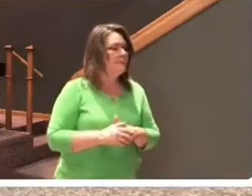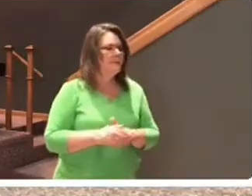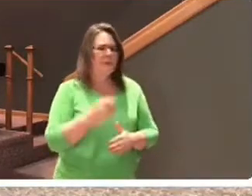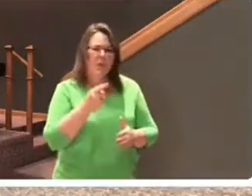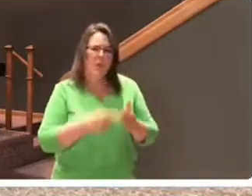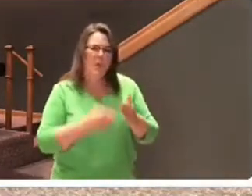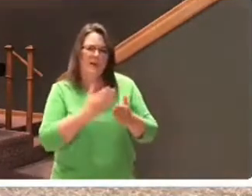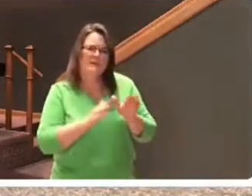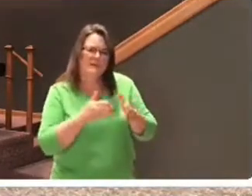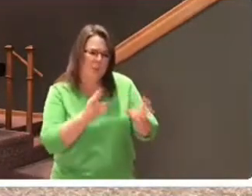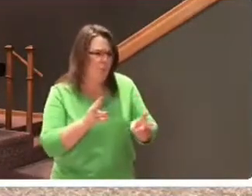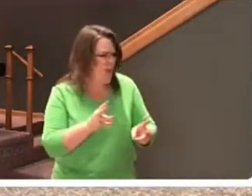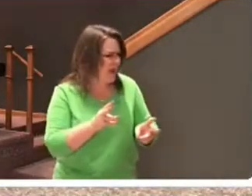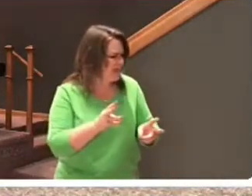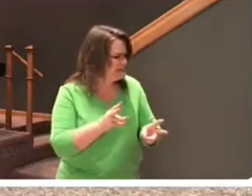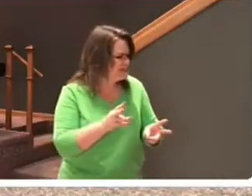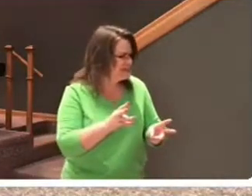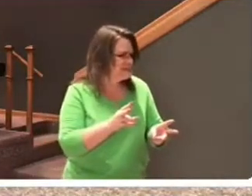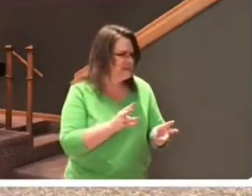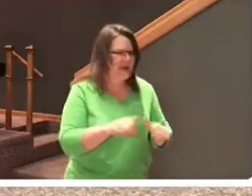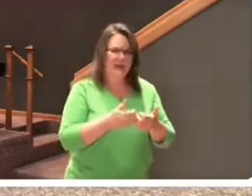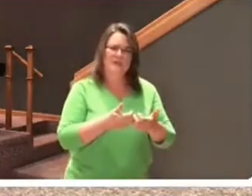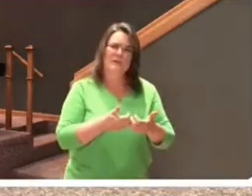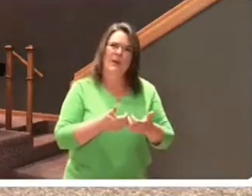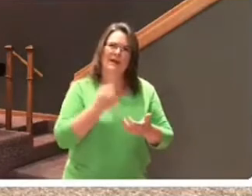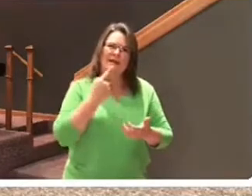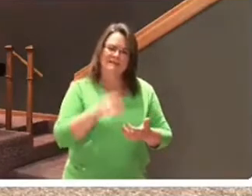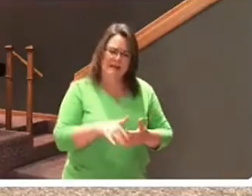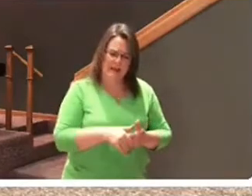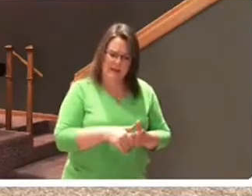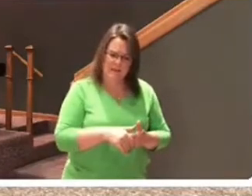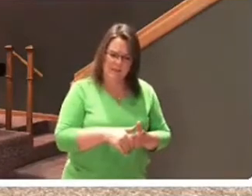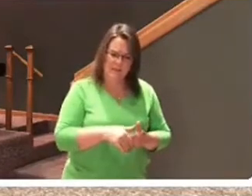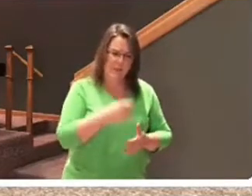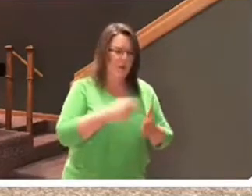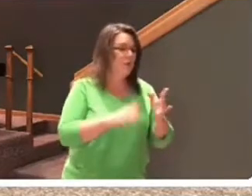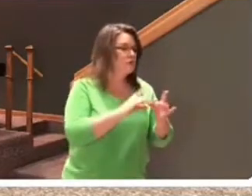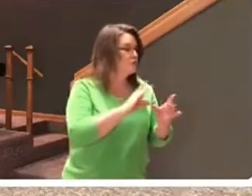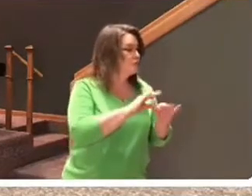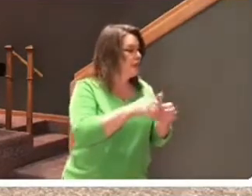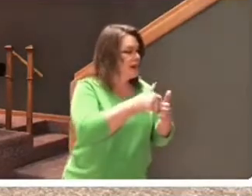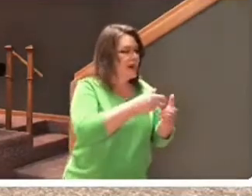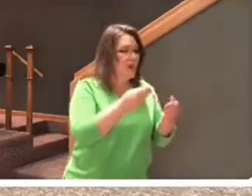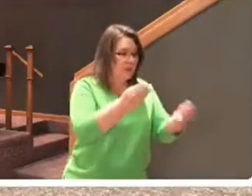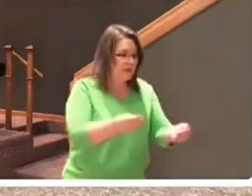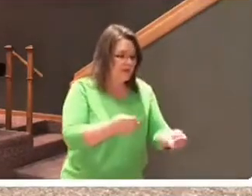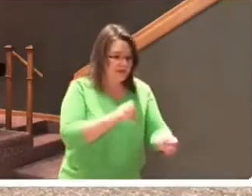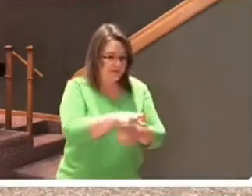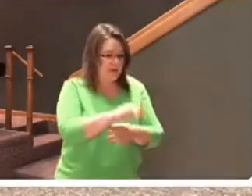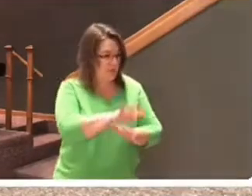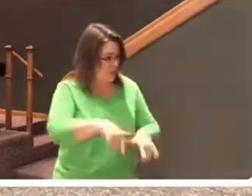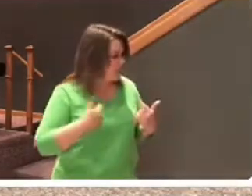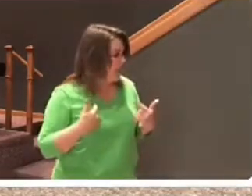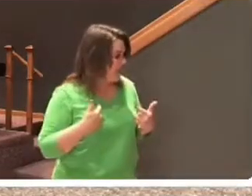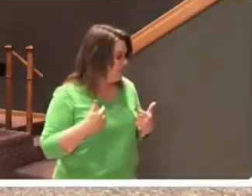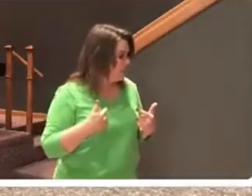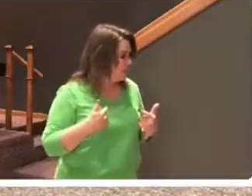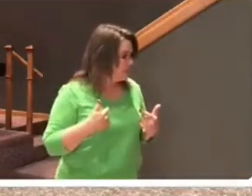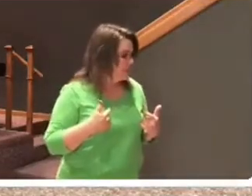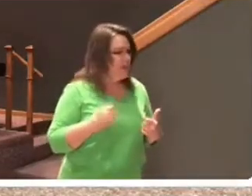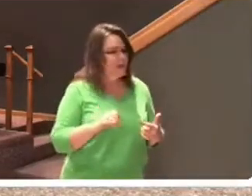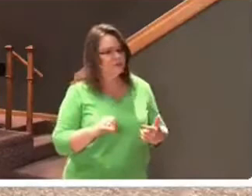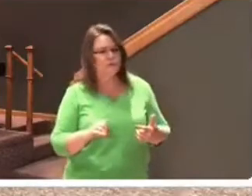What are some ways? How did I phrase it? What's your story on how giving has impacted your life?